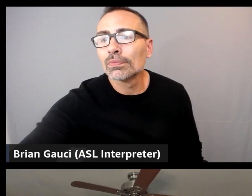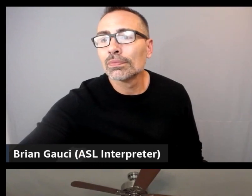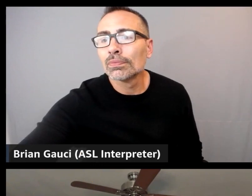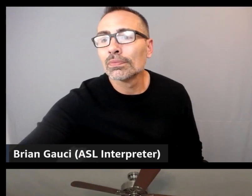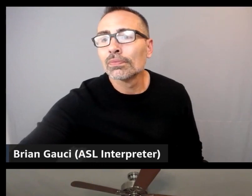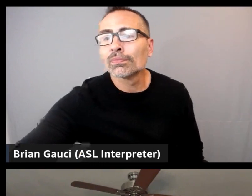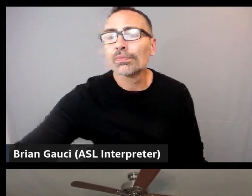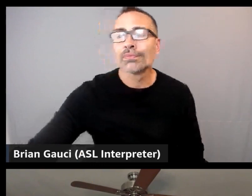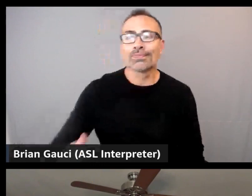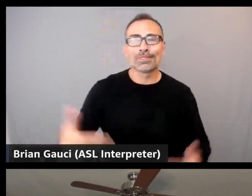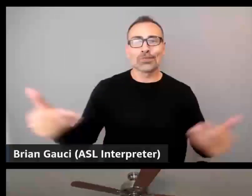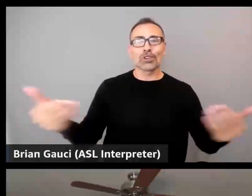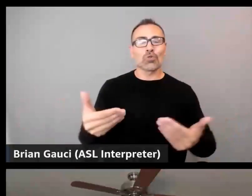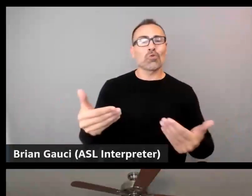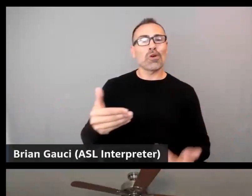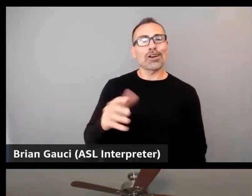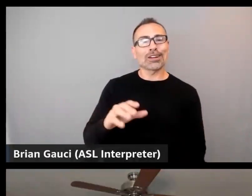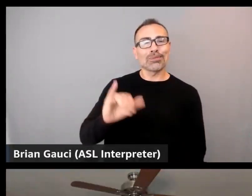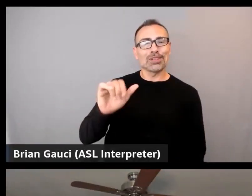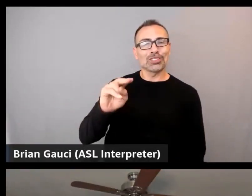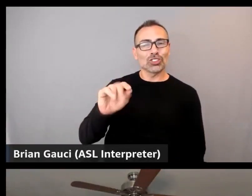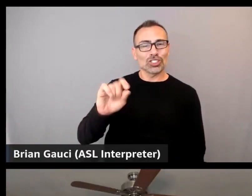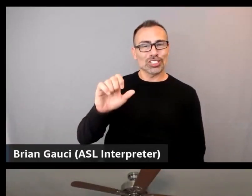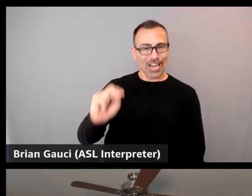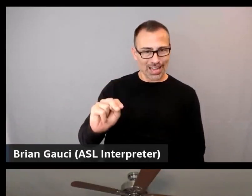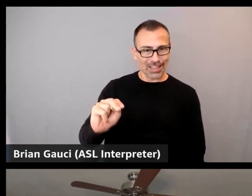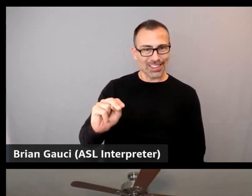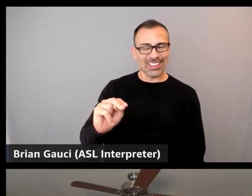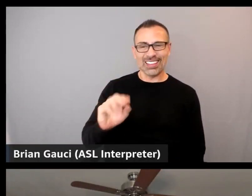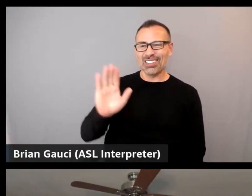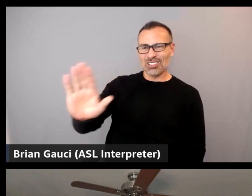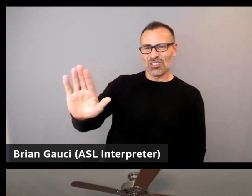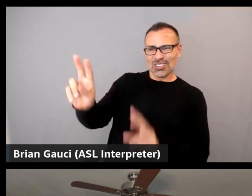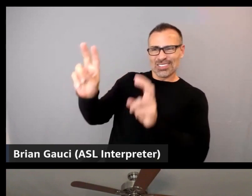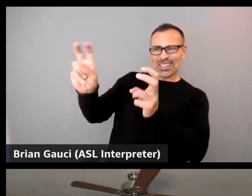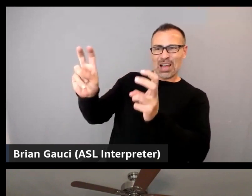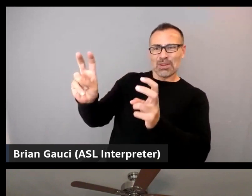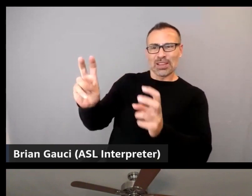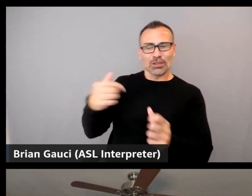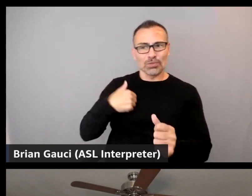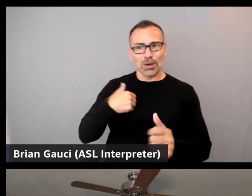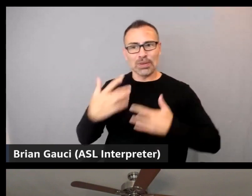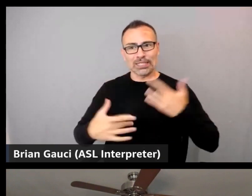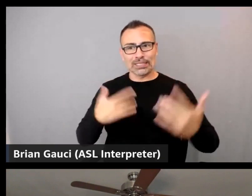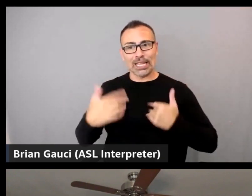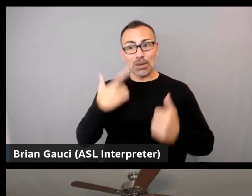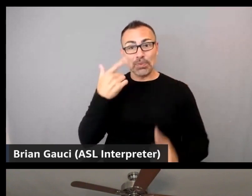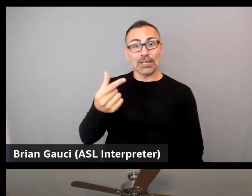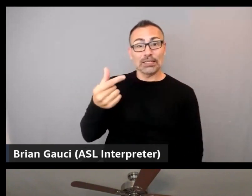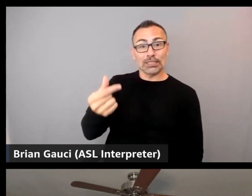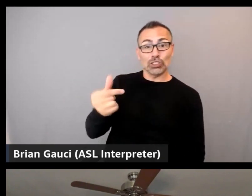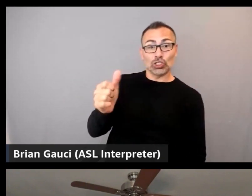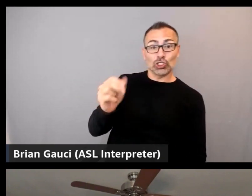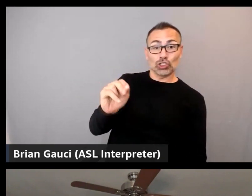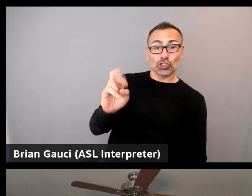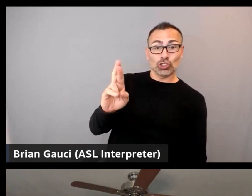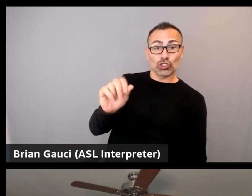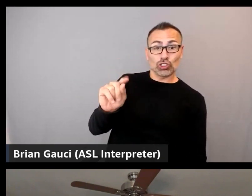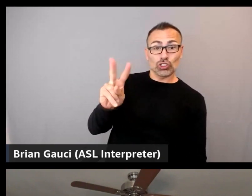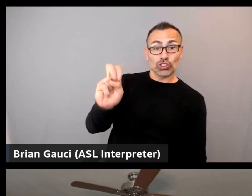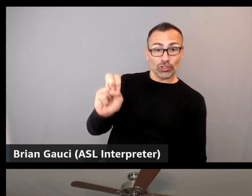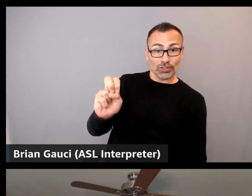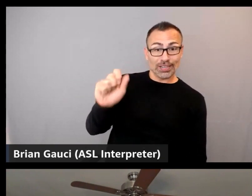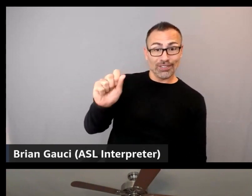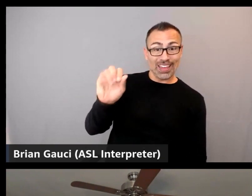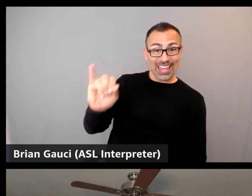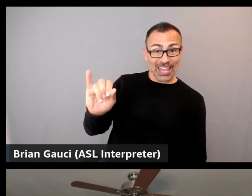Jonathan, Julian. so excited for this topic because I know generative AI startups are definitely, at least I